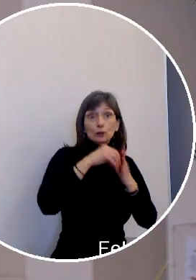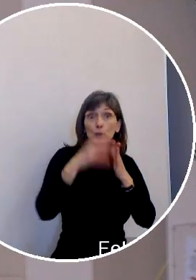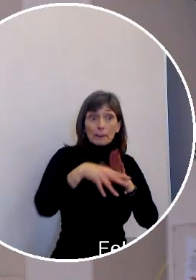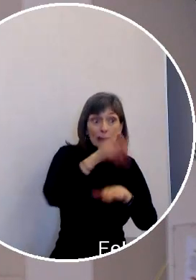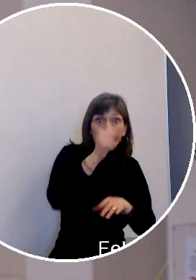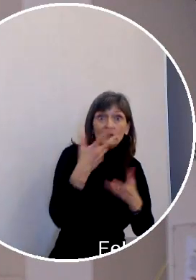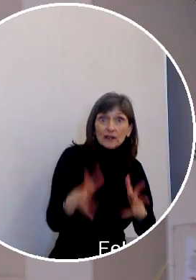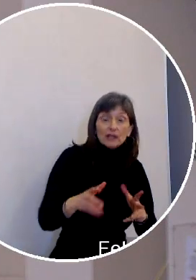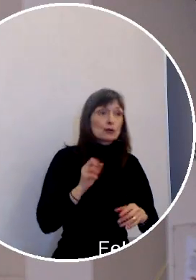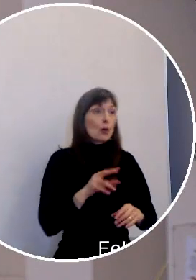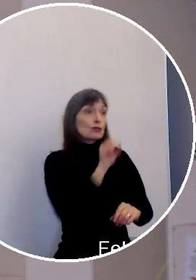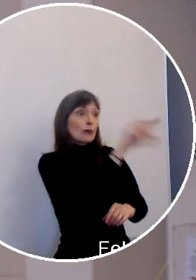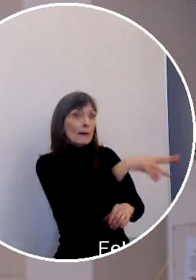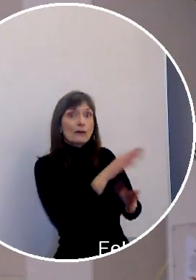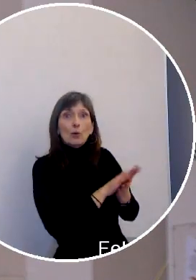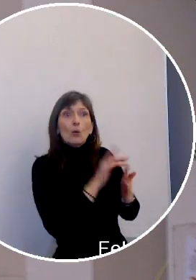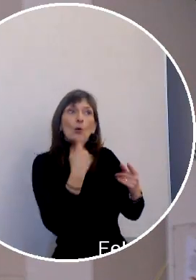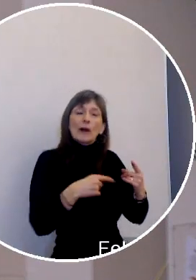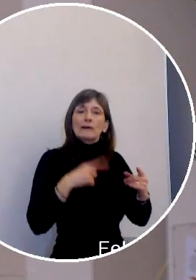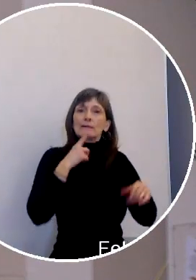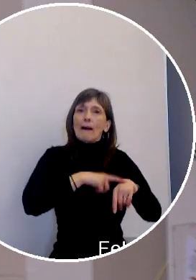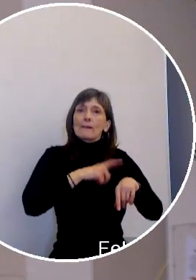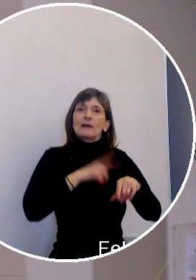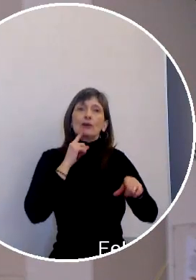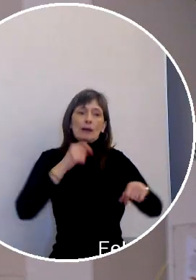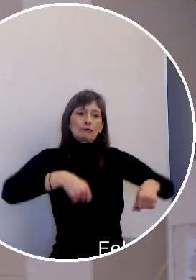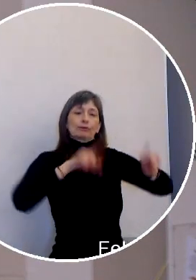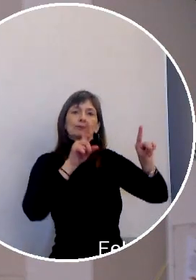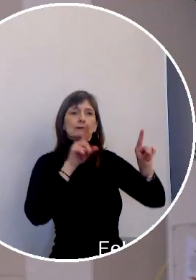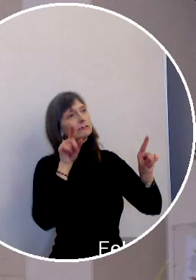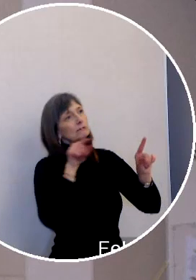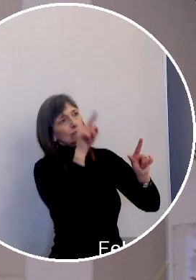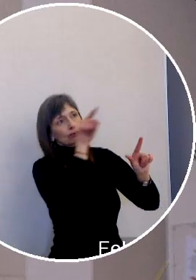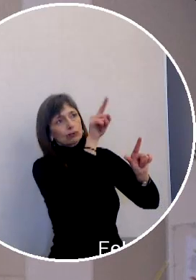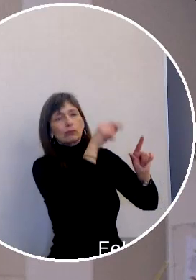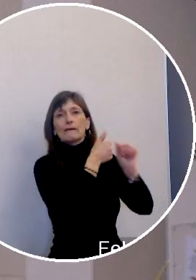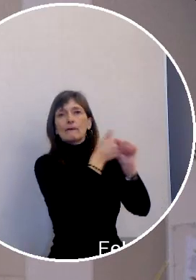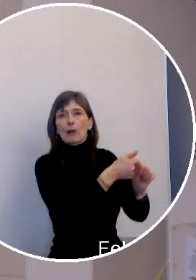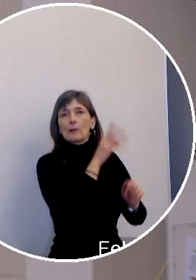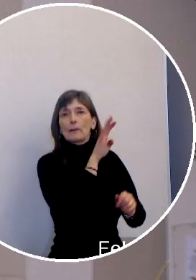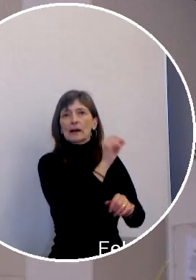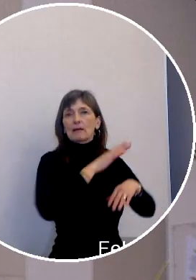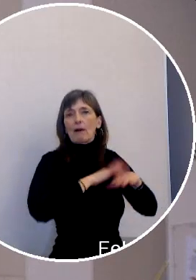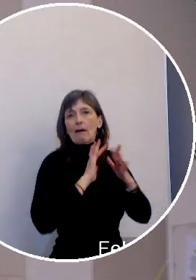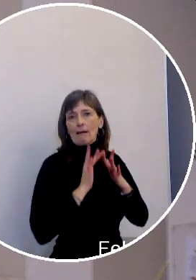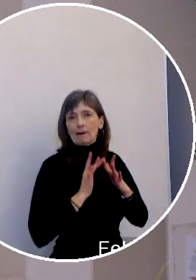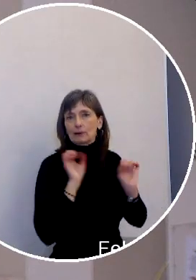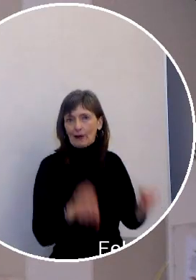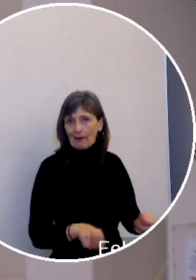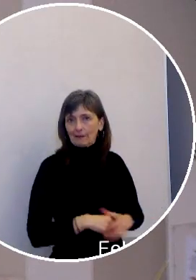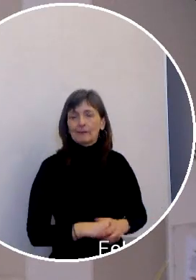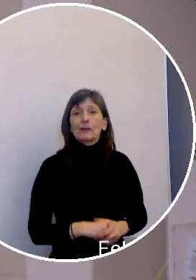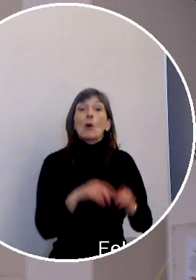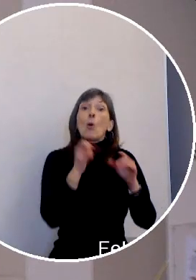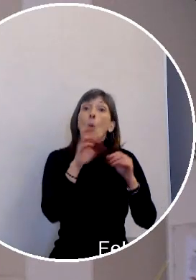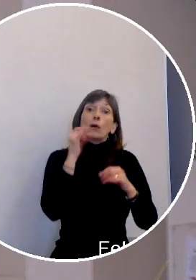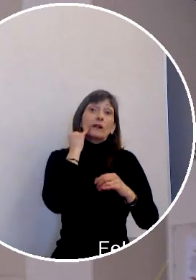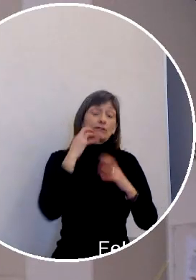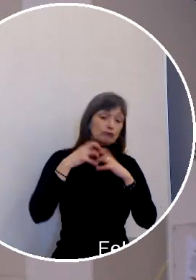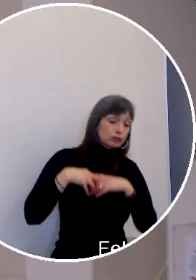up. It'll also provide the district with metrics with respect to the efficient operation of buses and